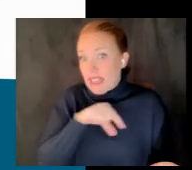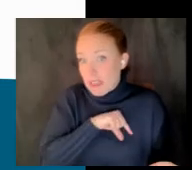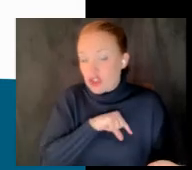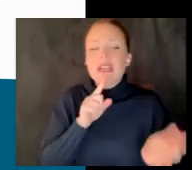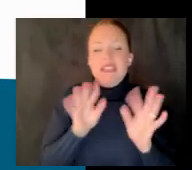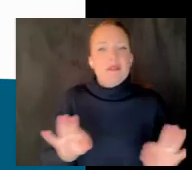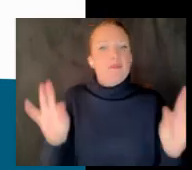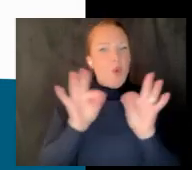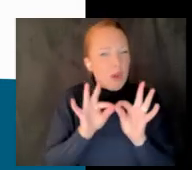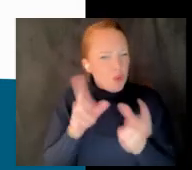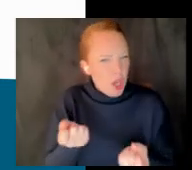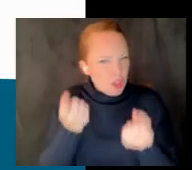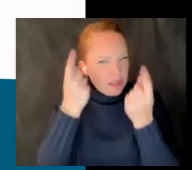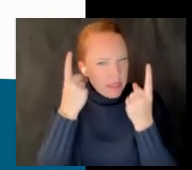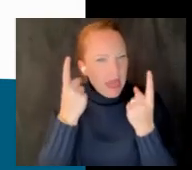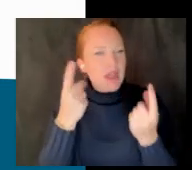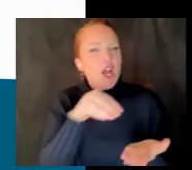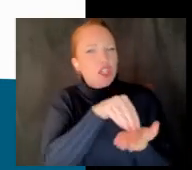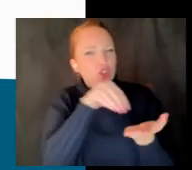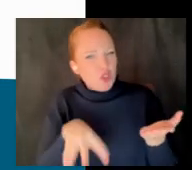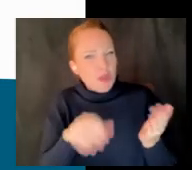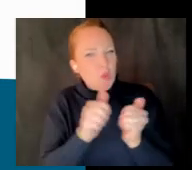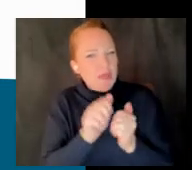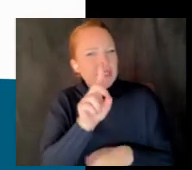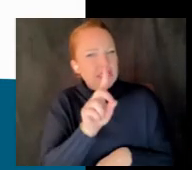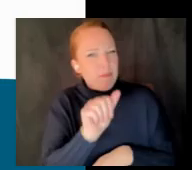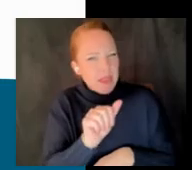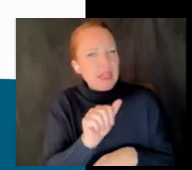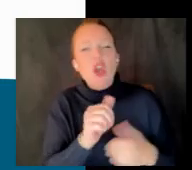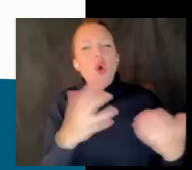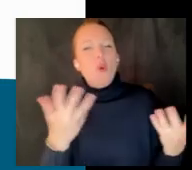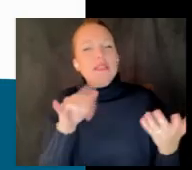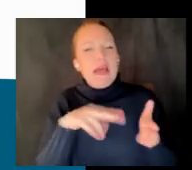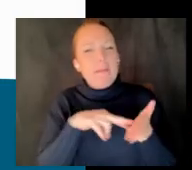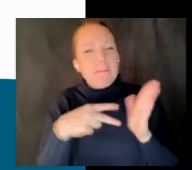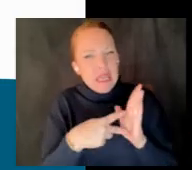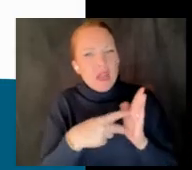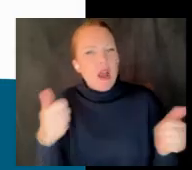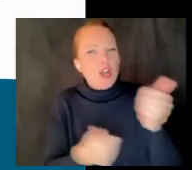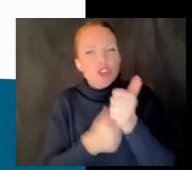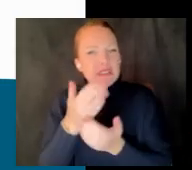to understand the definition of a student with a disability under Section 504.